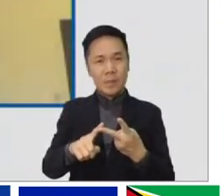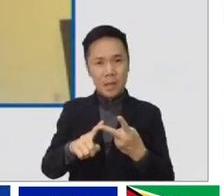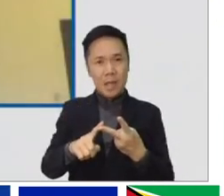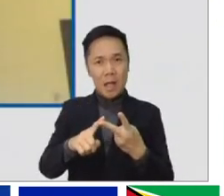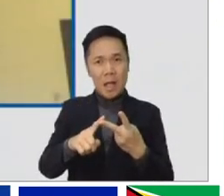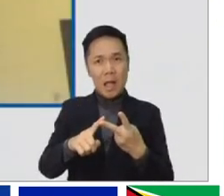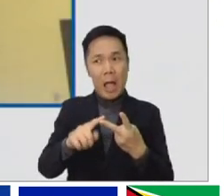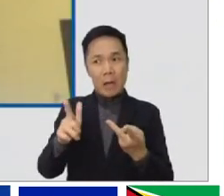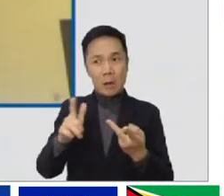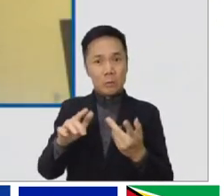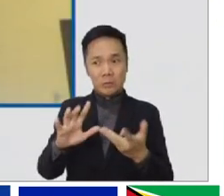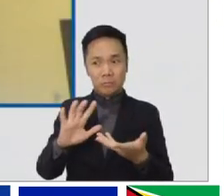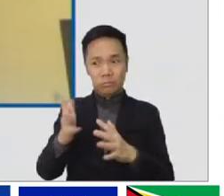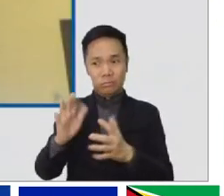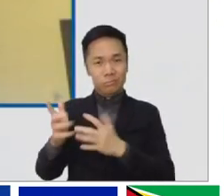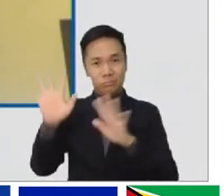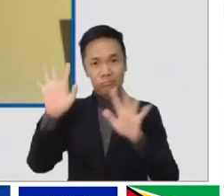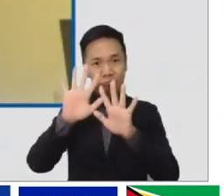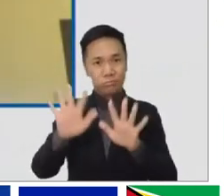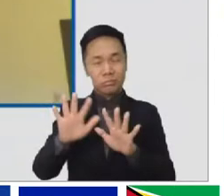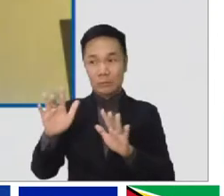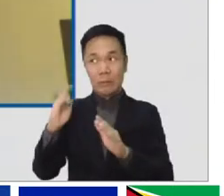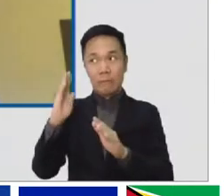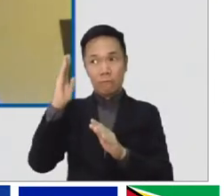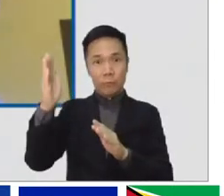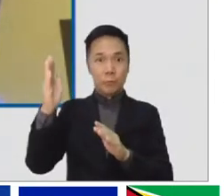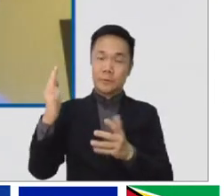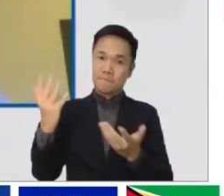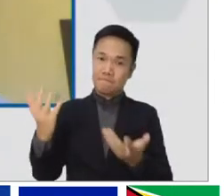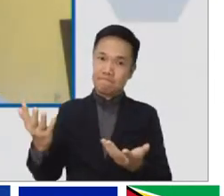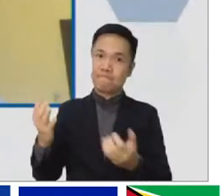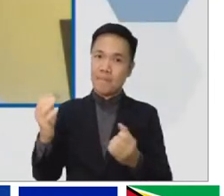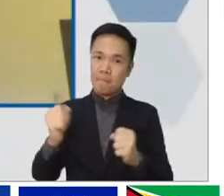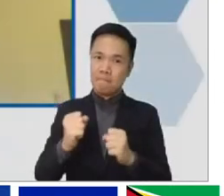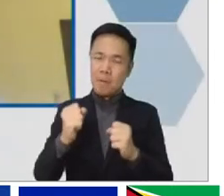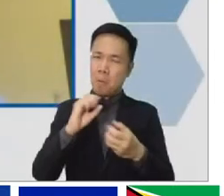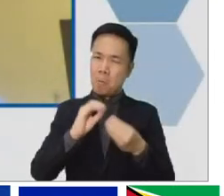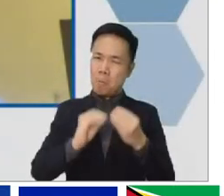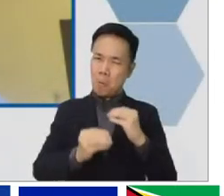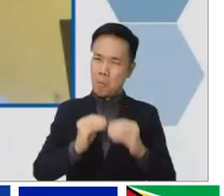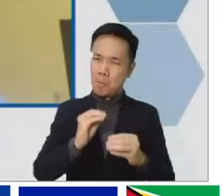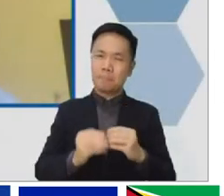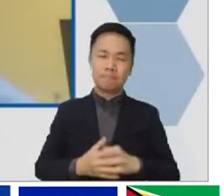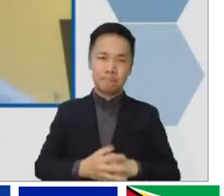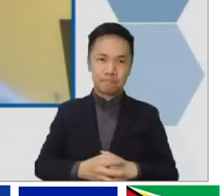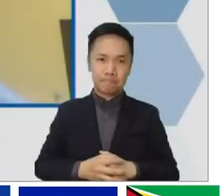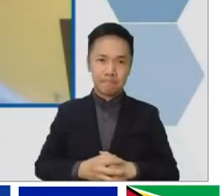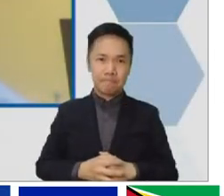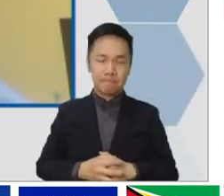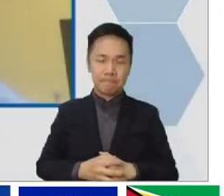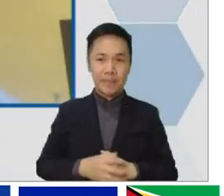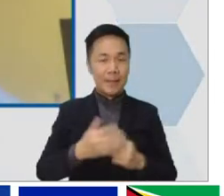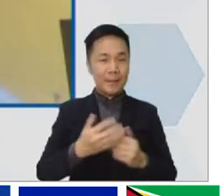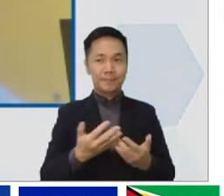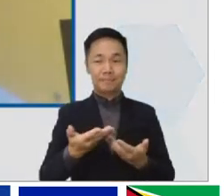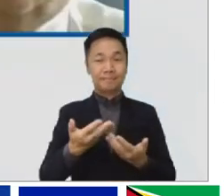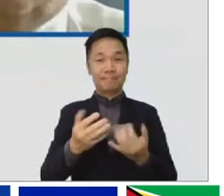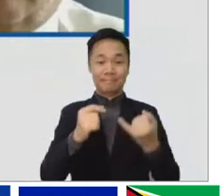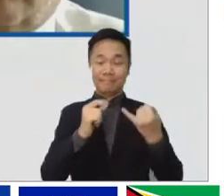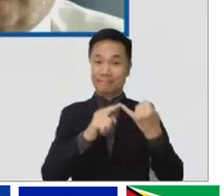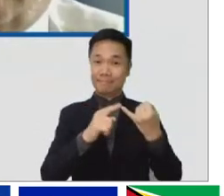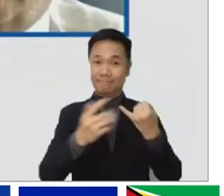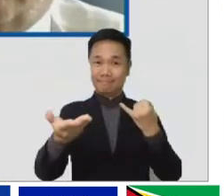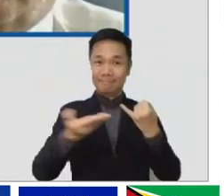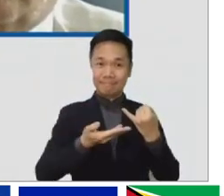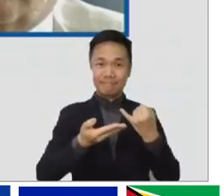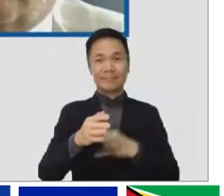future. With that, I would then pass to our penultimate speaker, Sergio Rico, who